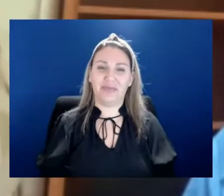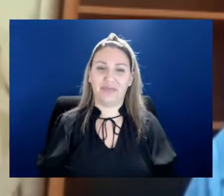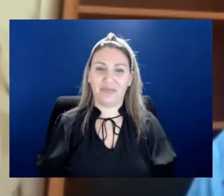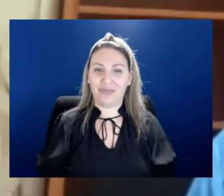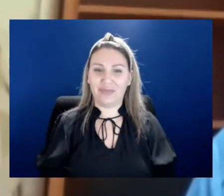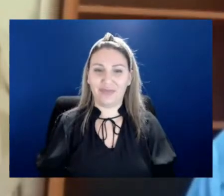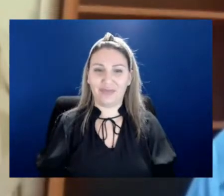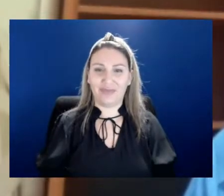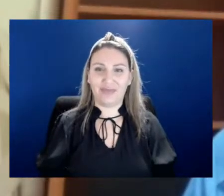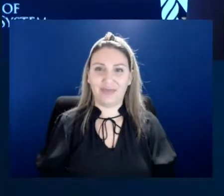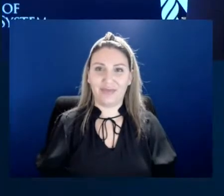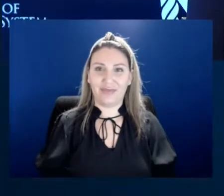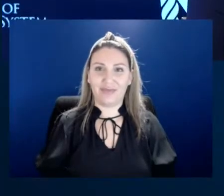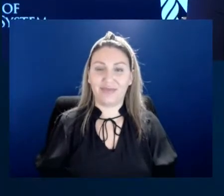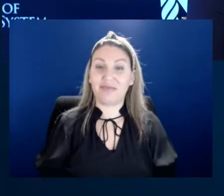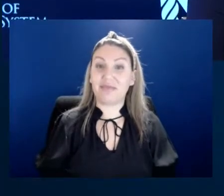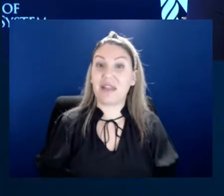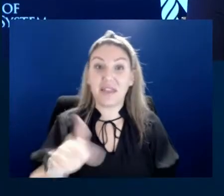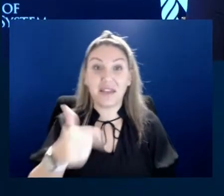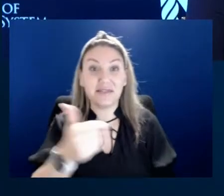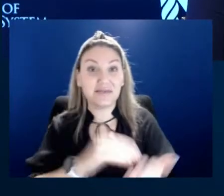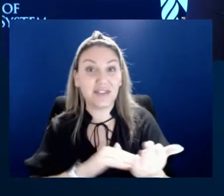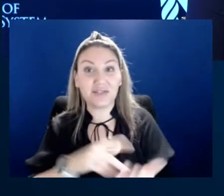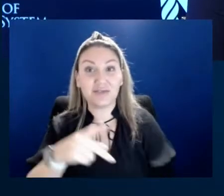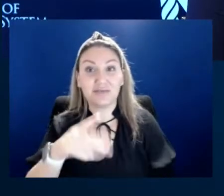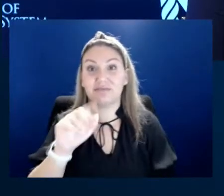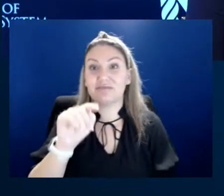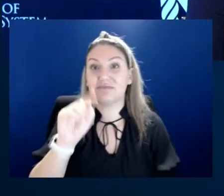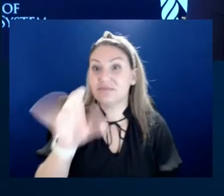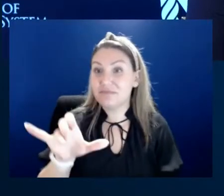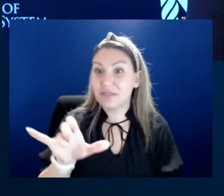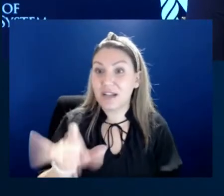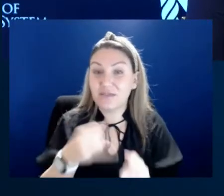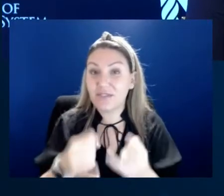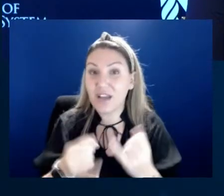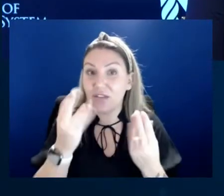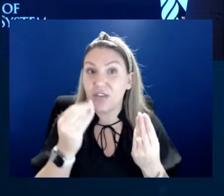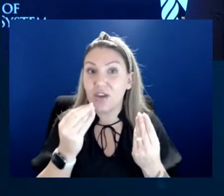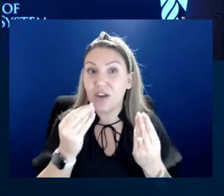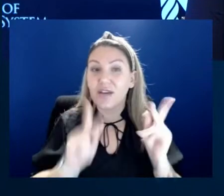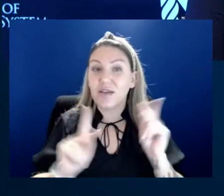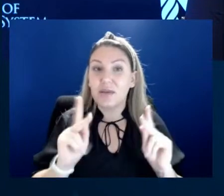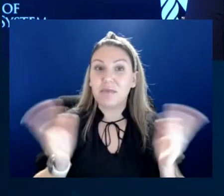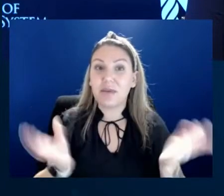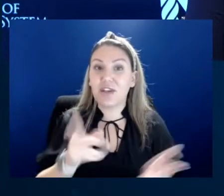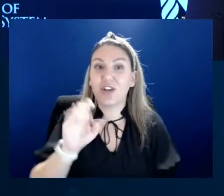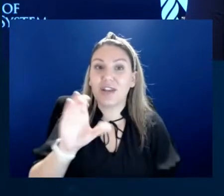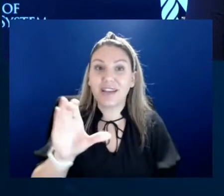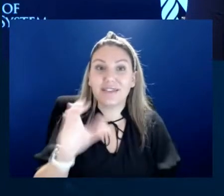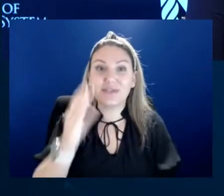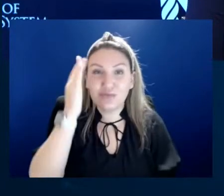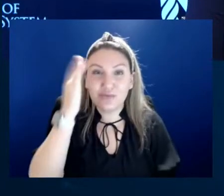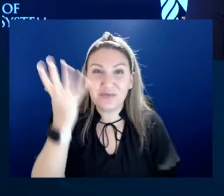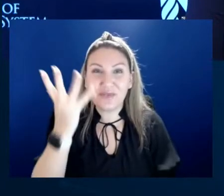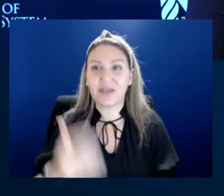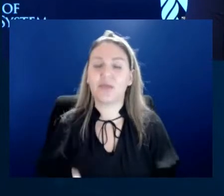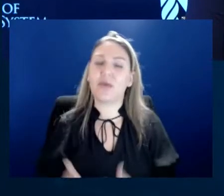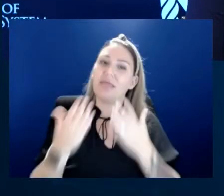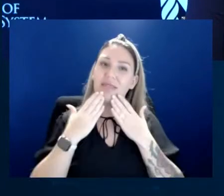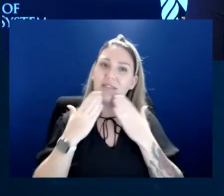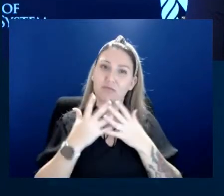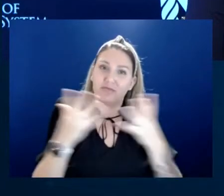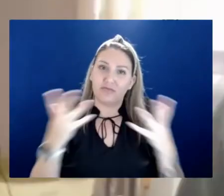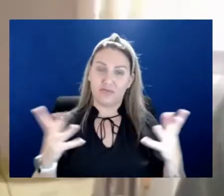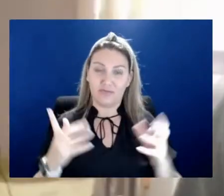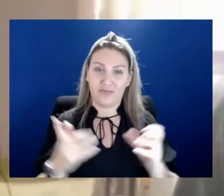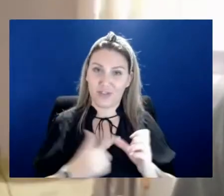Let Dr. Petty give us the final thought. What would he like folks here in Kansas City to know? Well, thank you very much. First